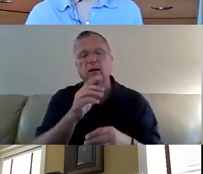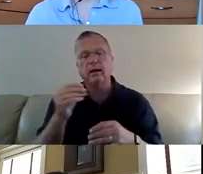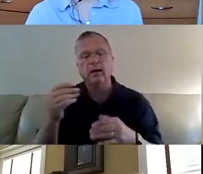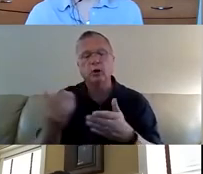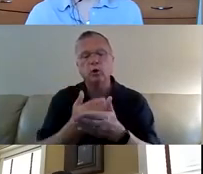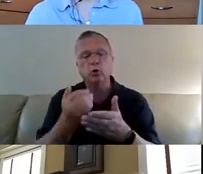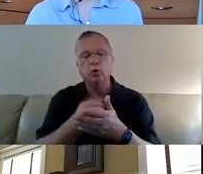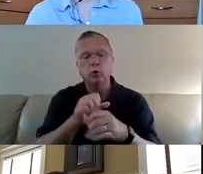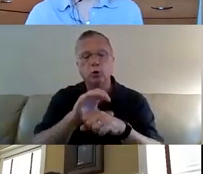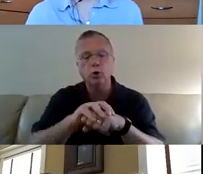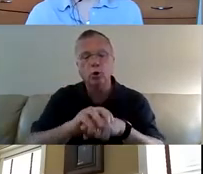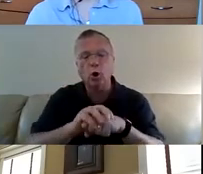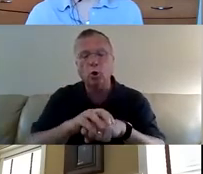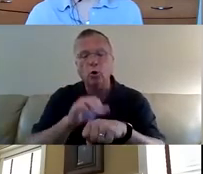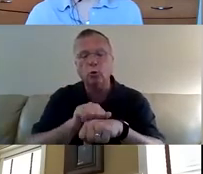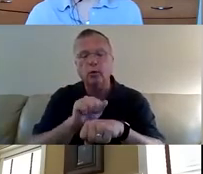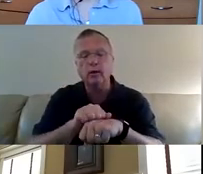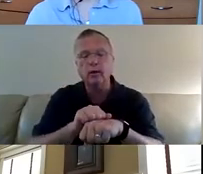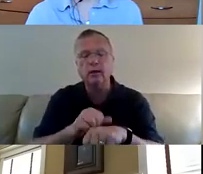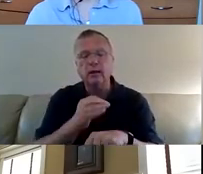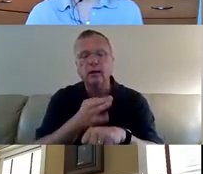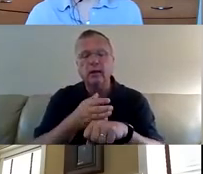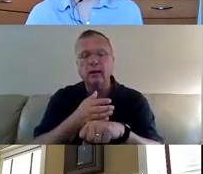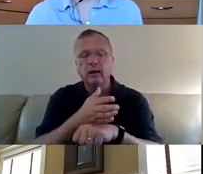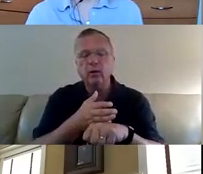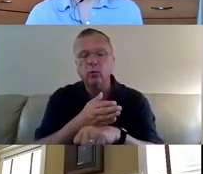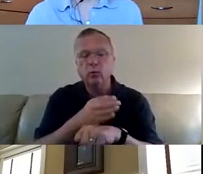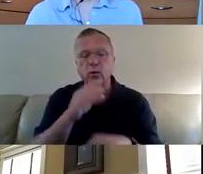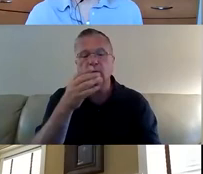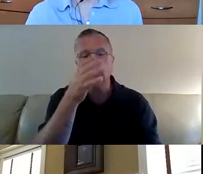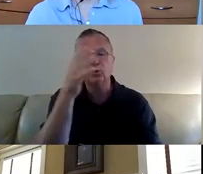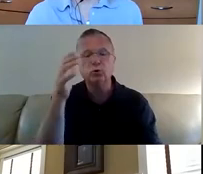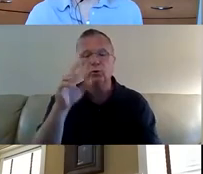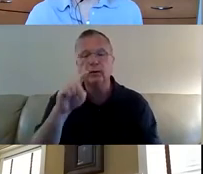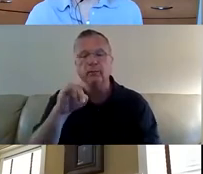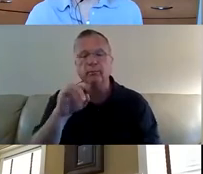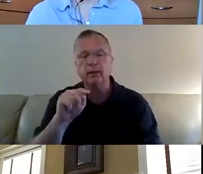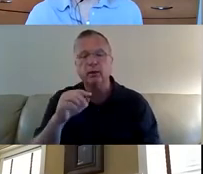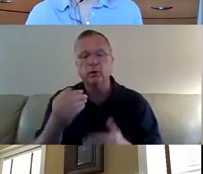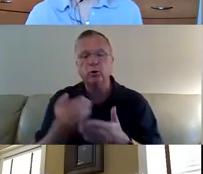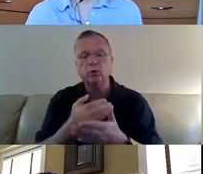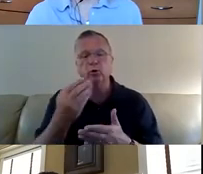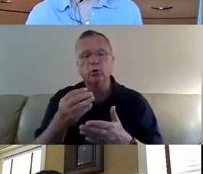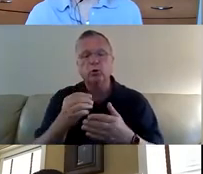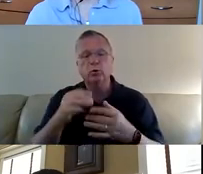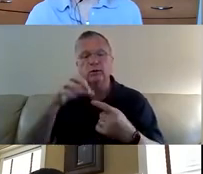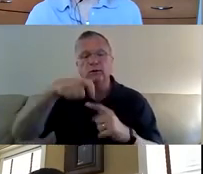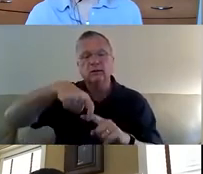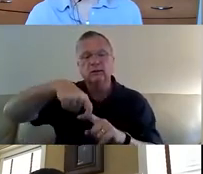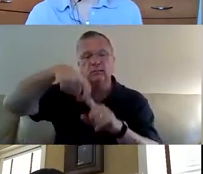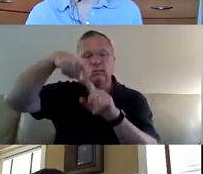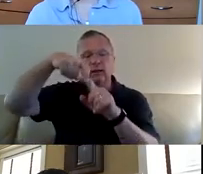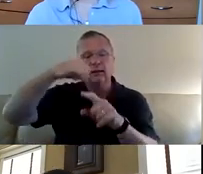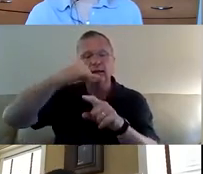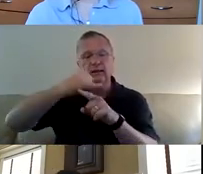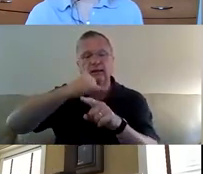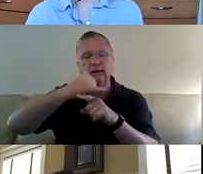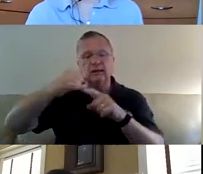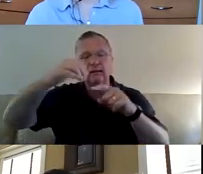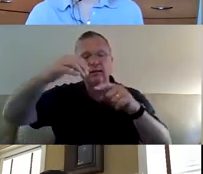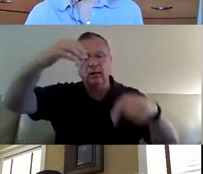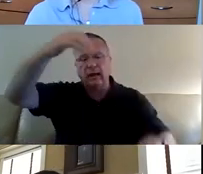wood cafe deck, two standard tree pits, two new suspended steel canopies along 24th Street